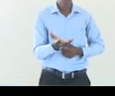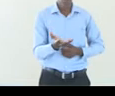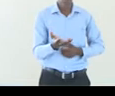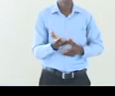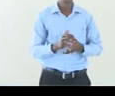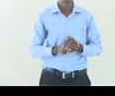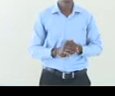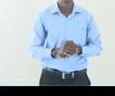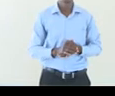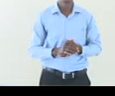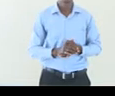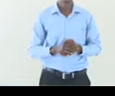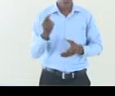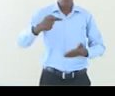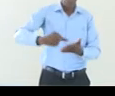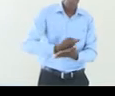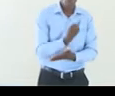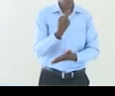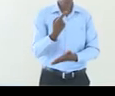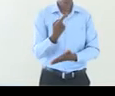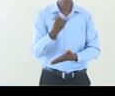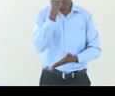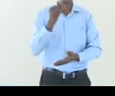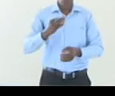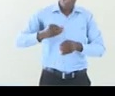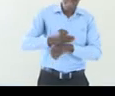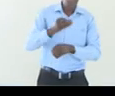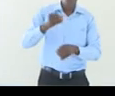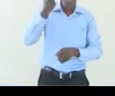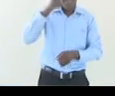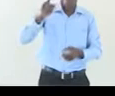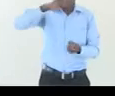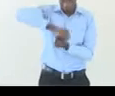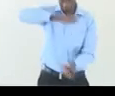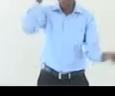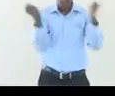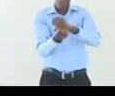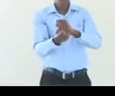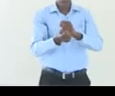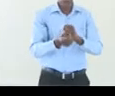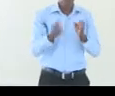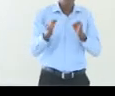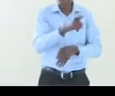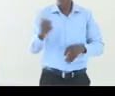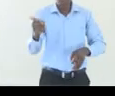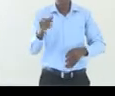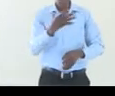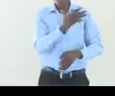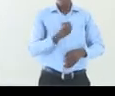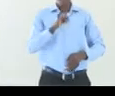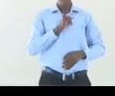then we should be experiencing transformation, because the gospel is a force for transformation.